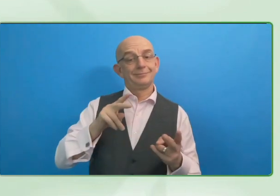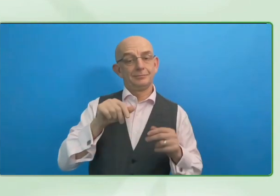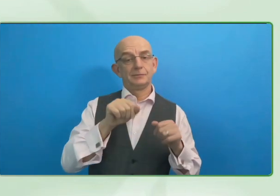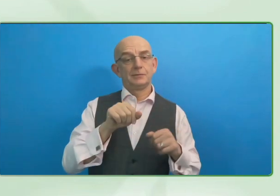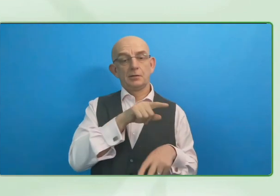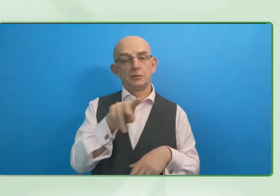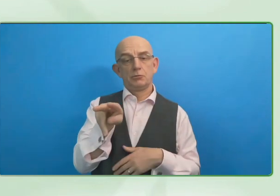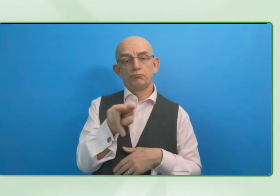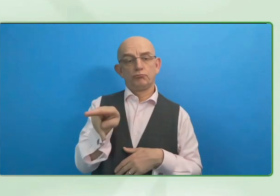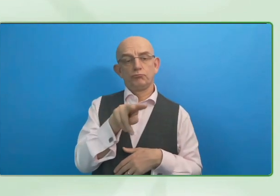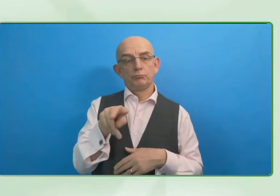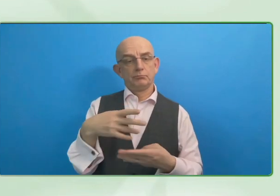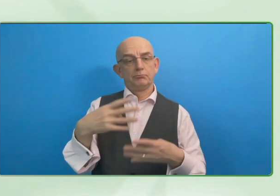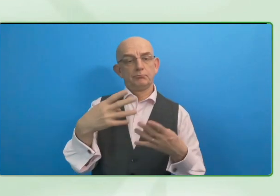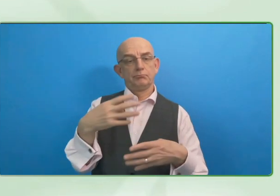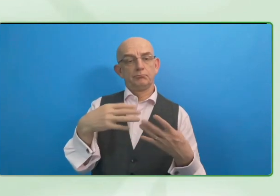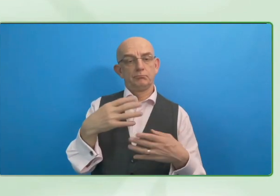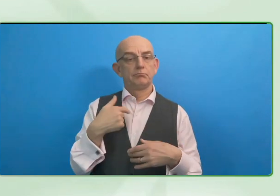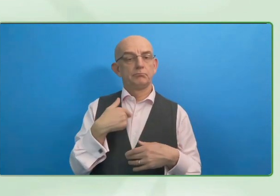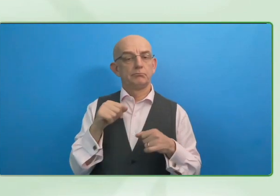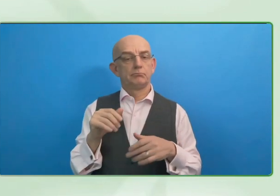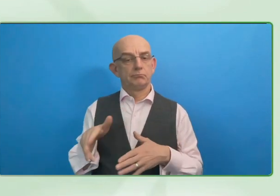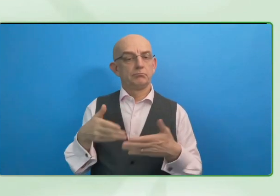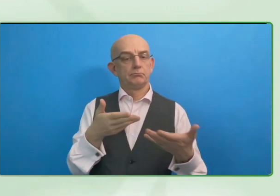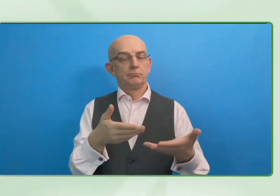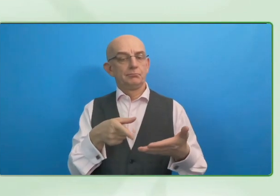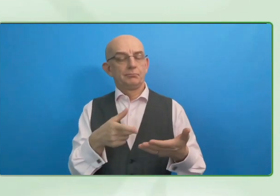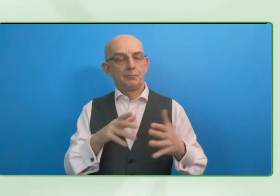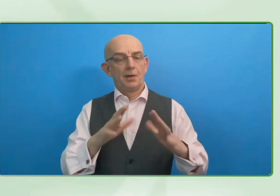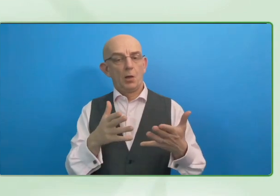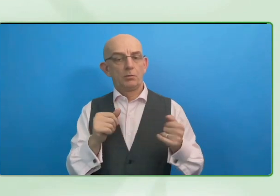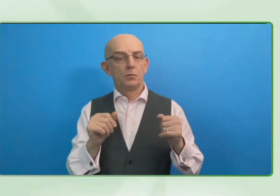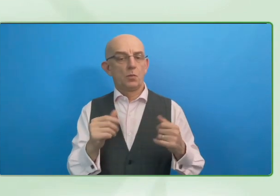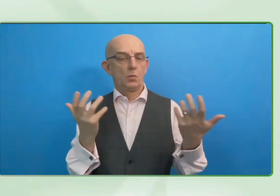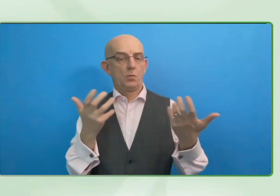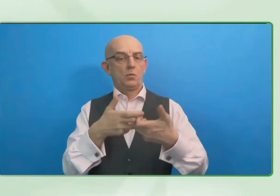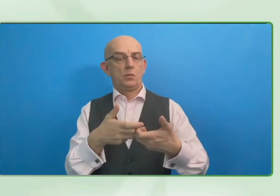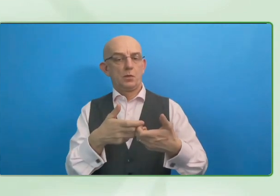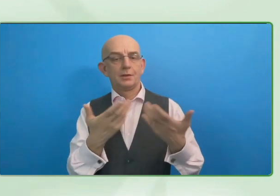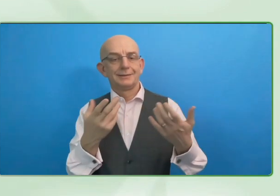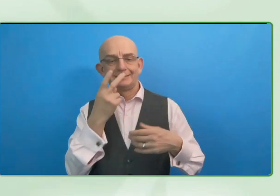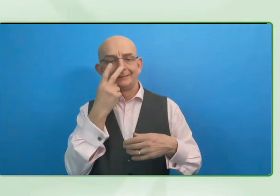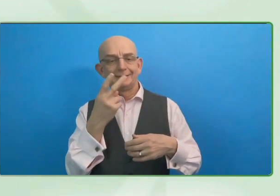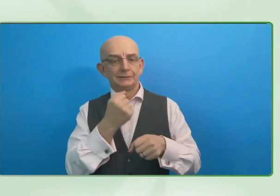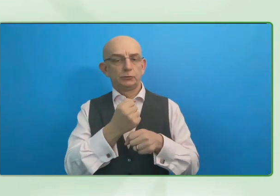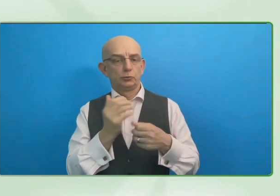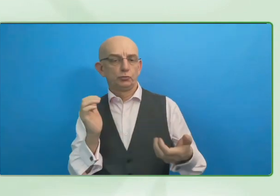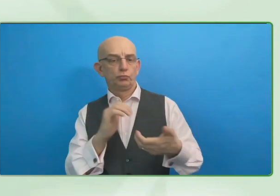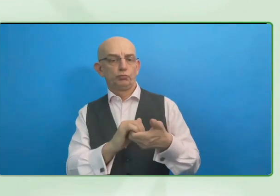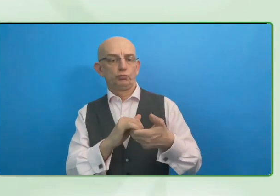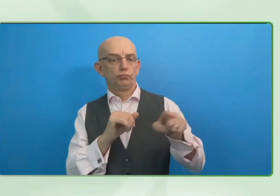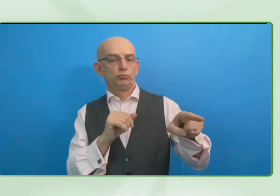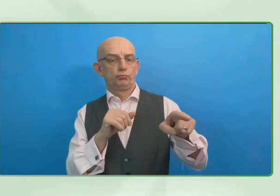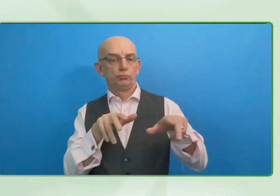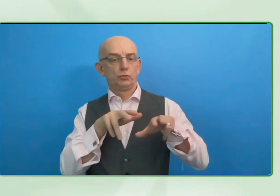how we look at this is that when we cooperate with some organization, they usually know what service they